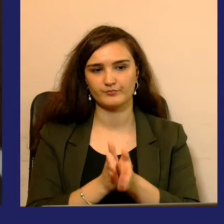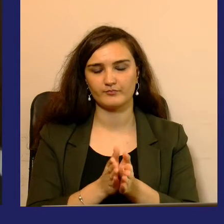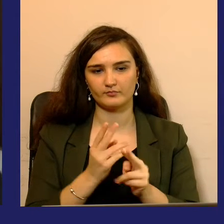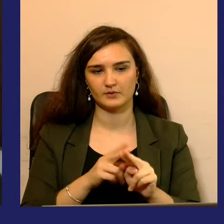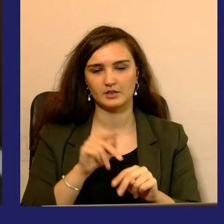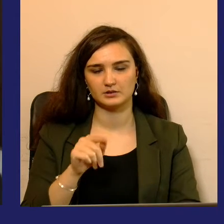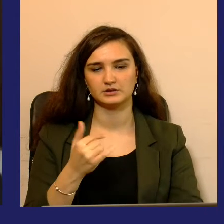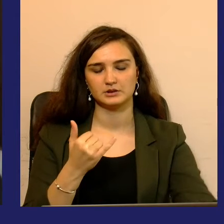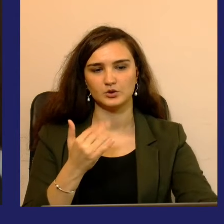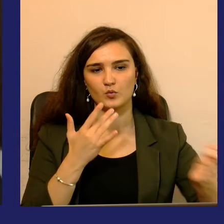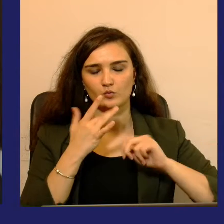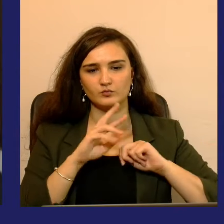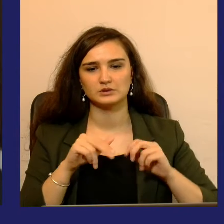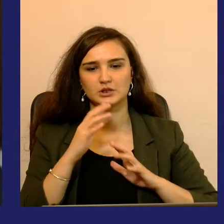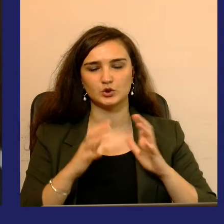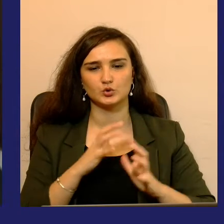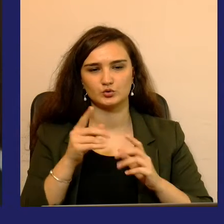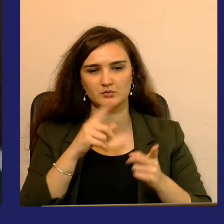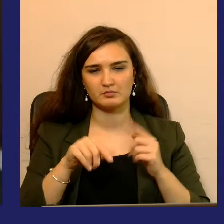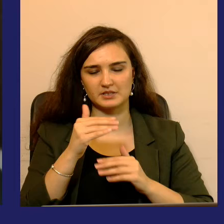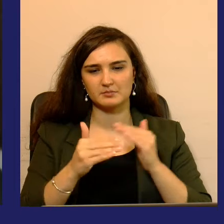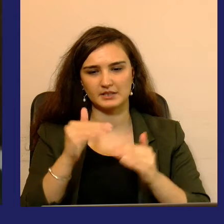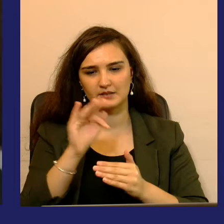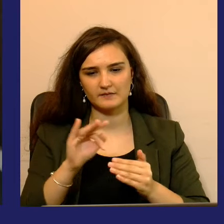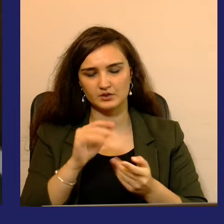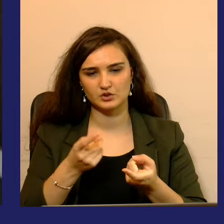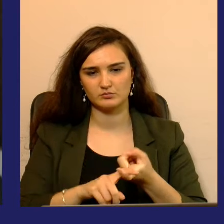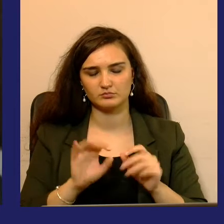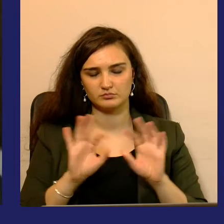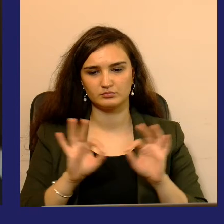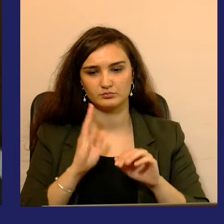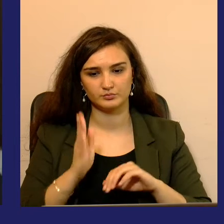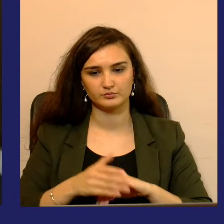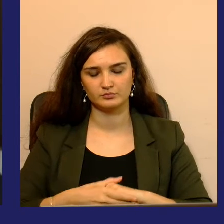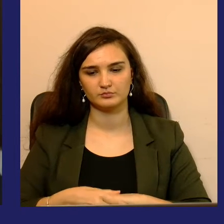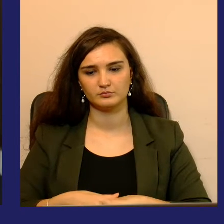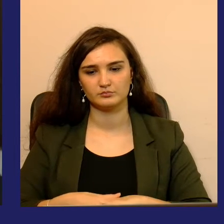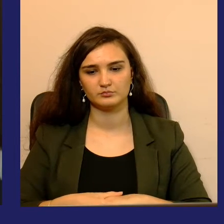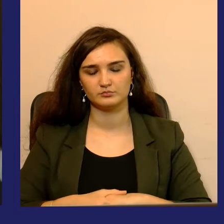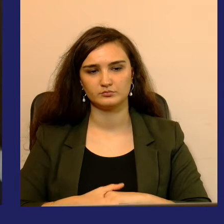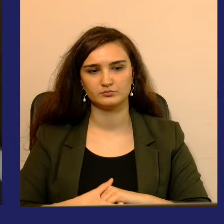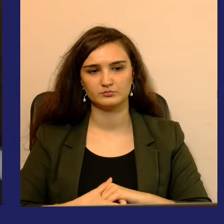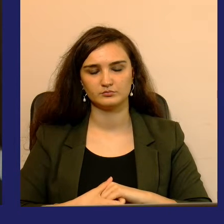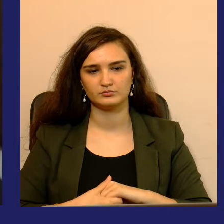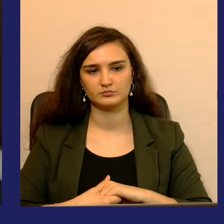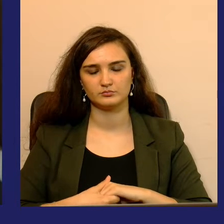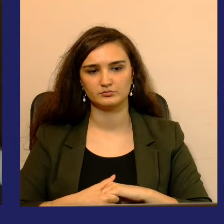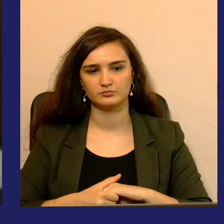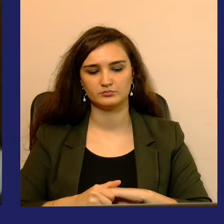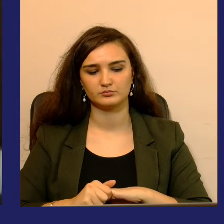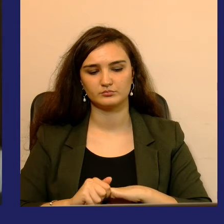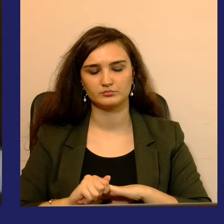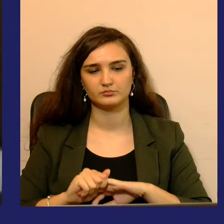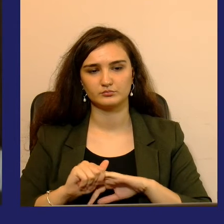perspectives. What I'm going to do, because I think we'd rather hear from them on this topic, is you can read